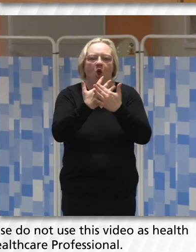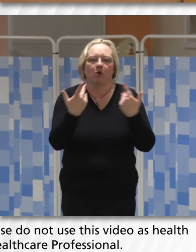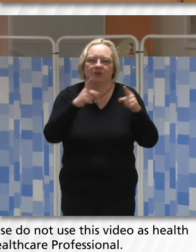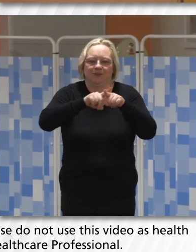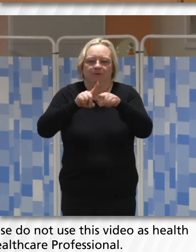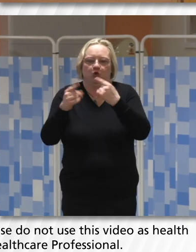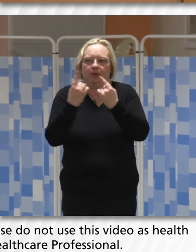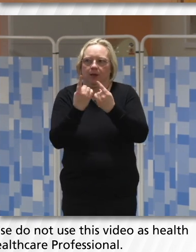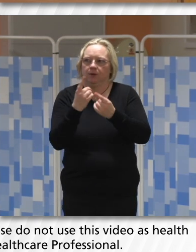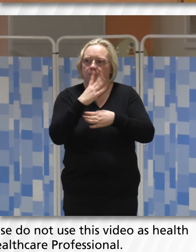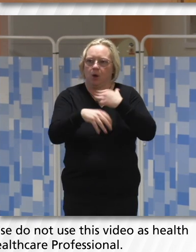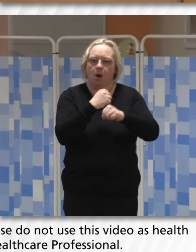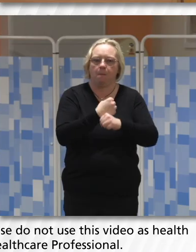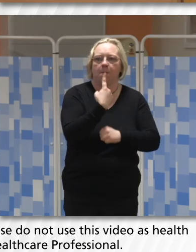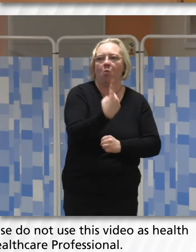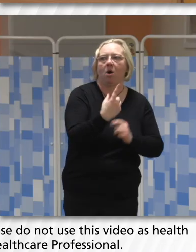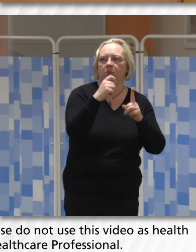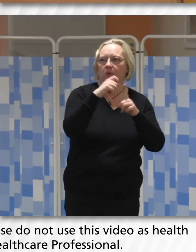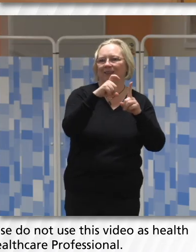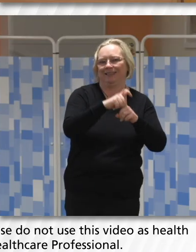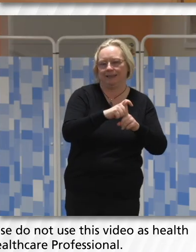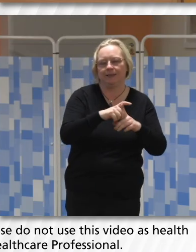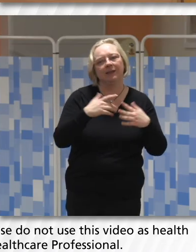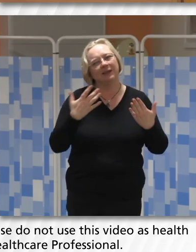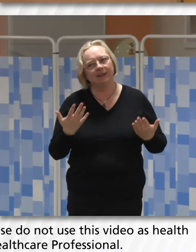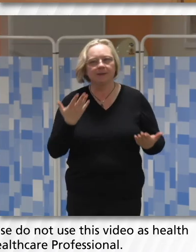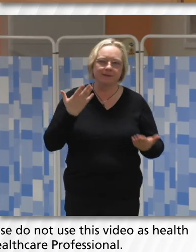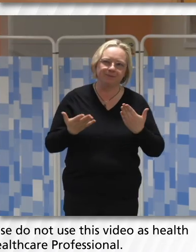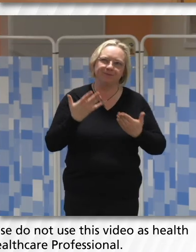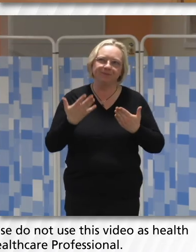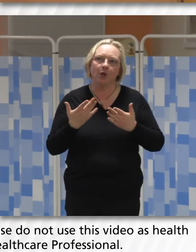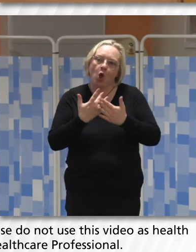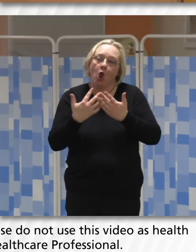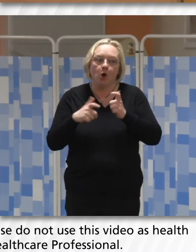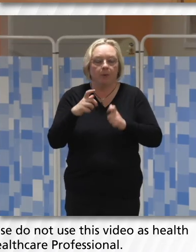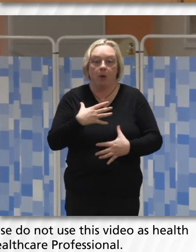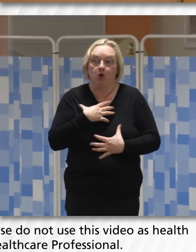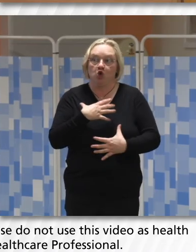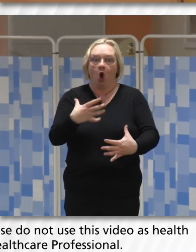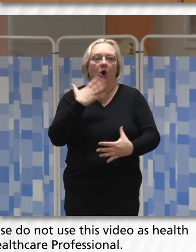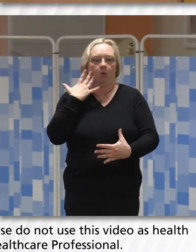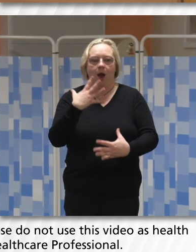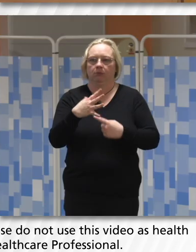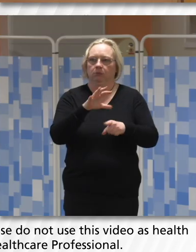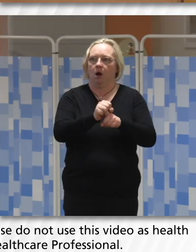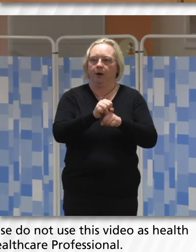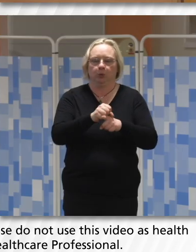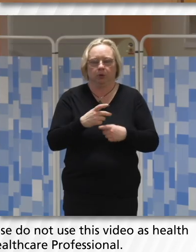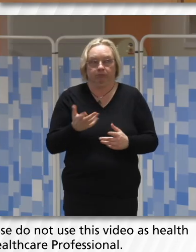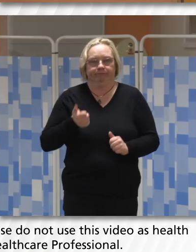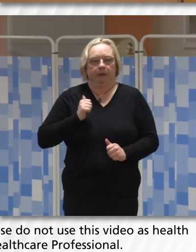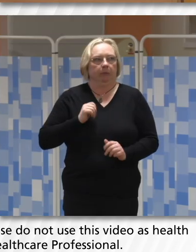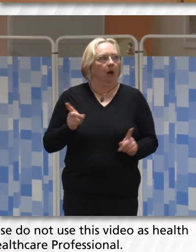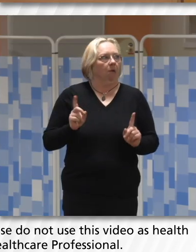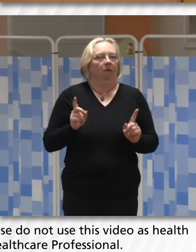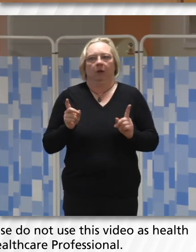of Parkinson's is quite difficult to come to terms with for a lot of people. It's a shock. It's not what they were expecting to do